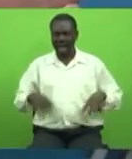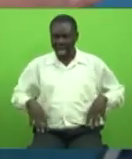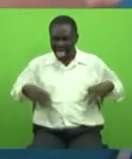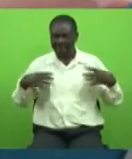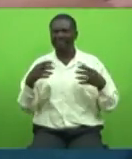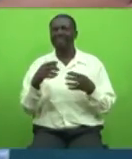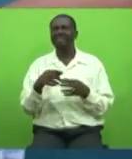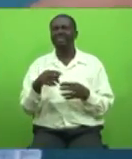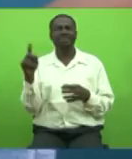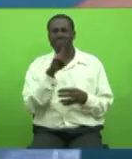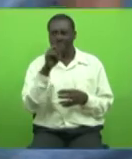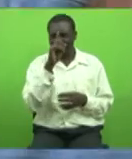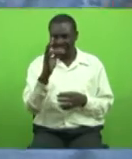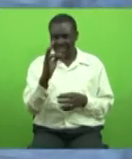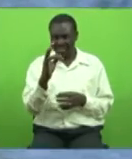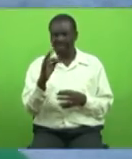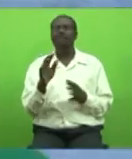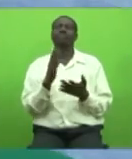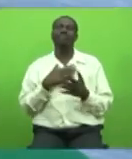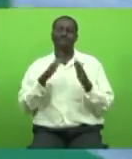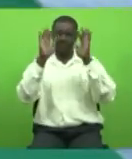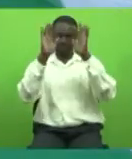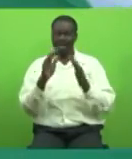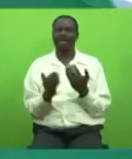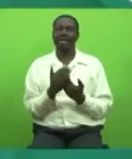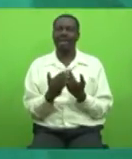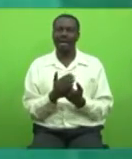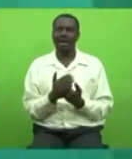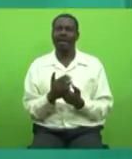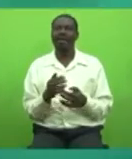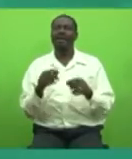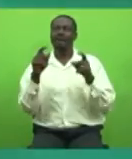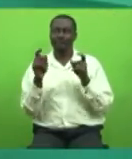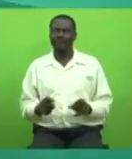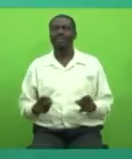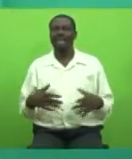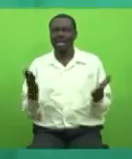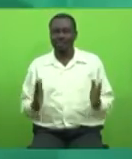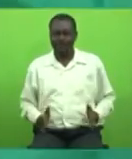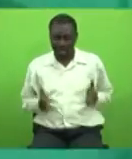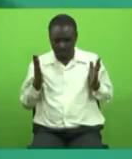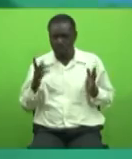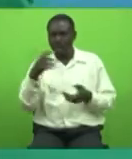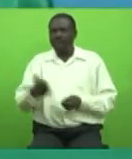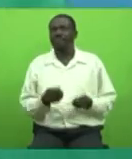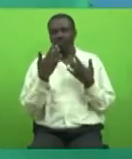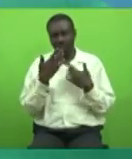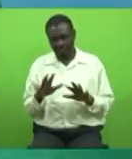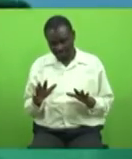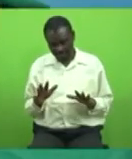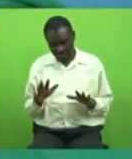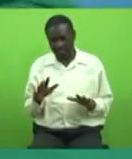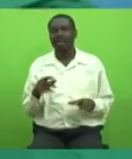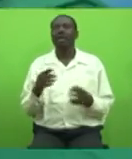of post-rape care. Where any physical injuries result in a breach of the skin and mucous